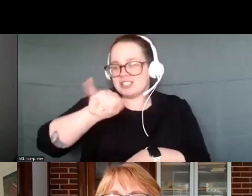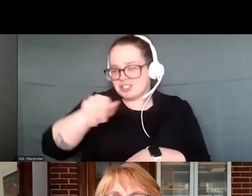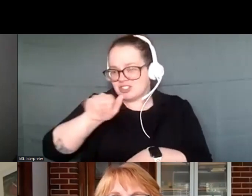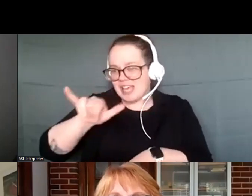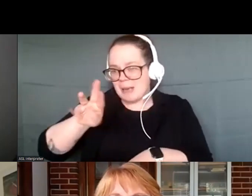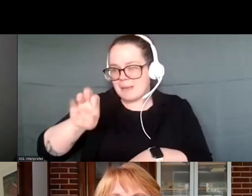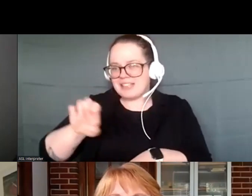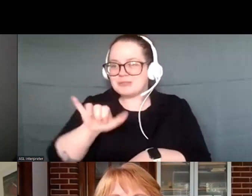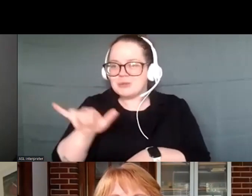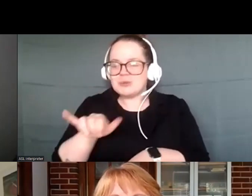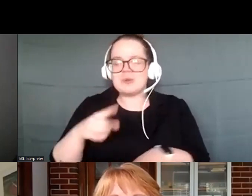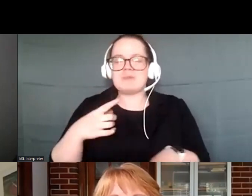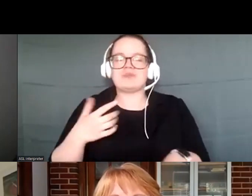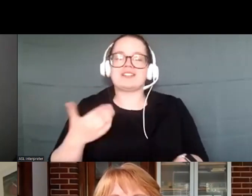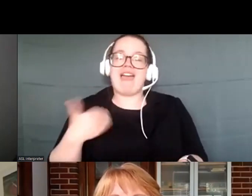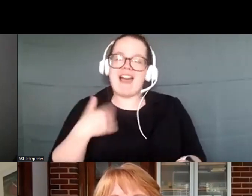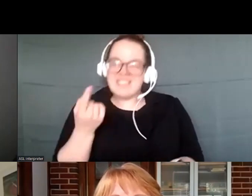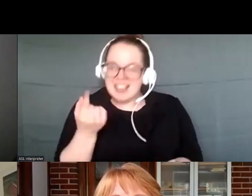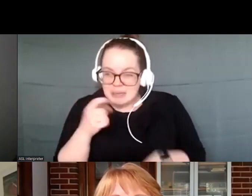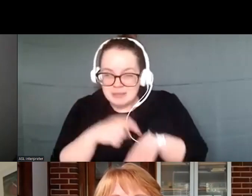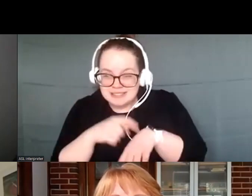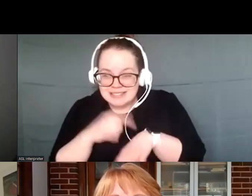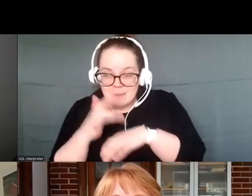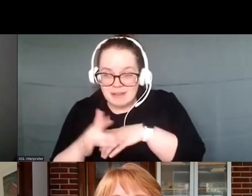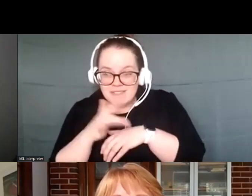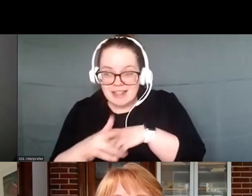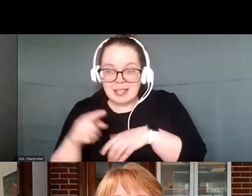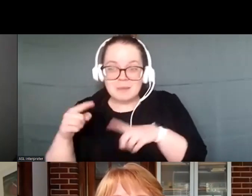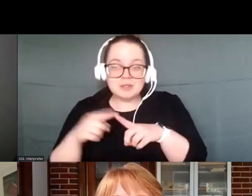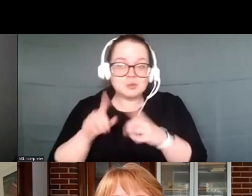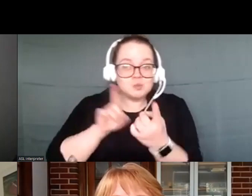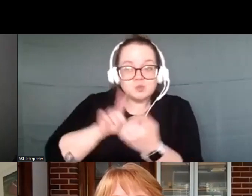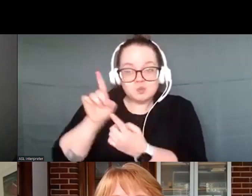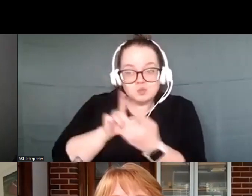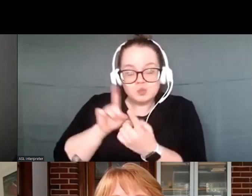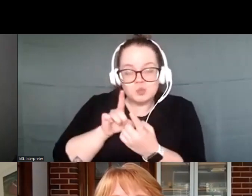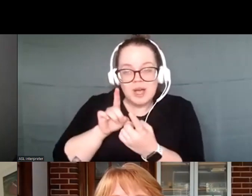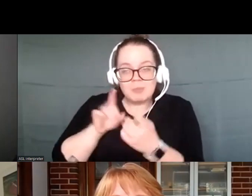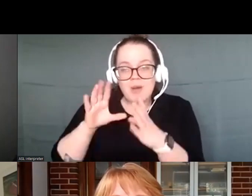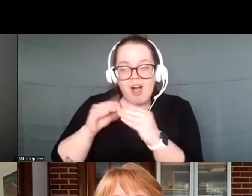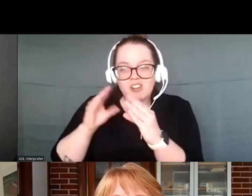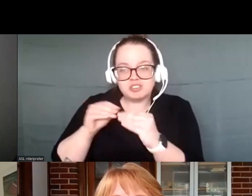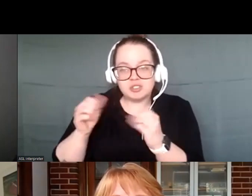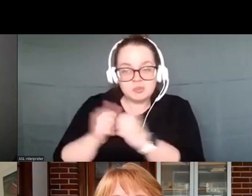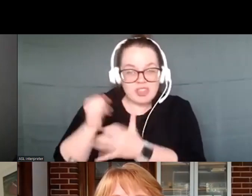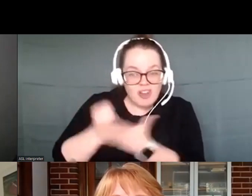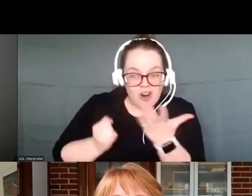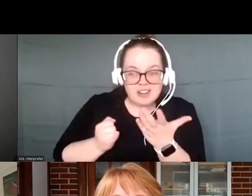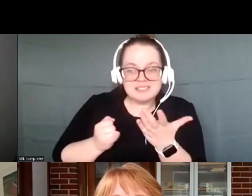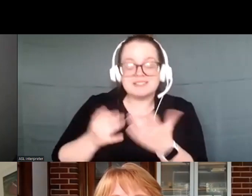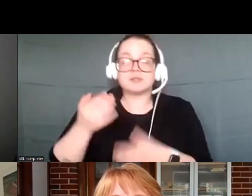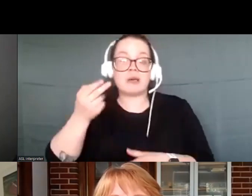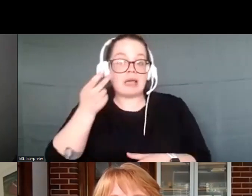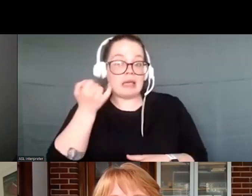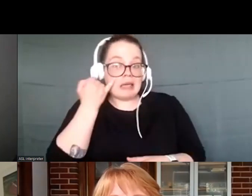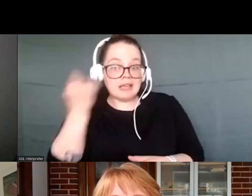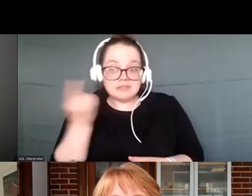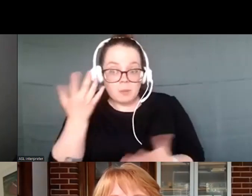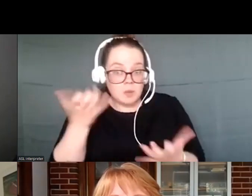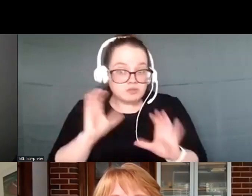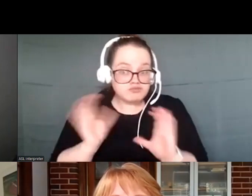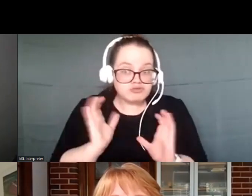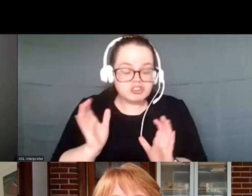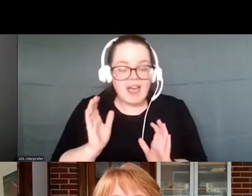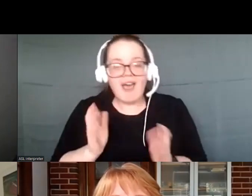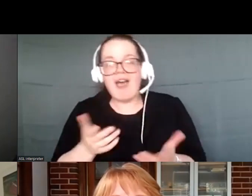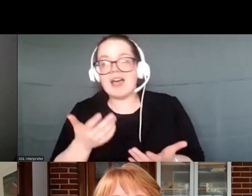little bit of time I've made available on my calendar to do some one-on-one consults with artists. So if anybody wants to talk and chat and learn more about Compose